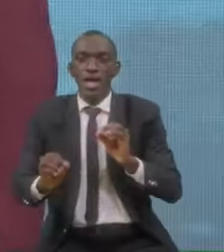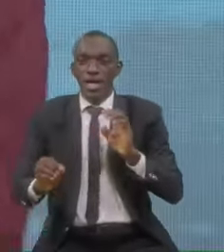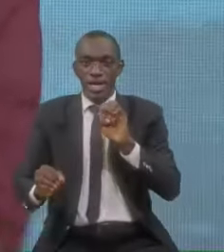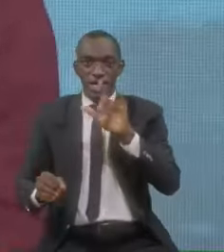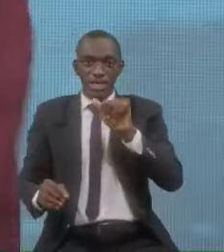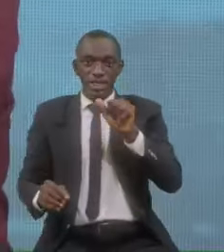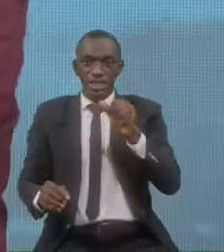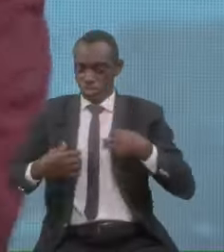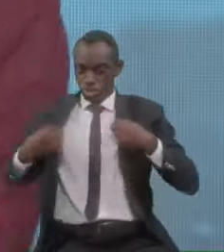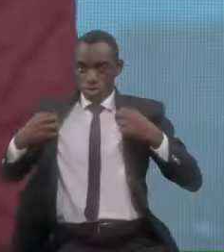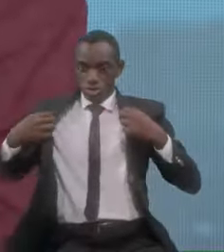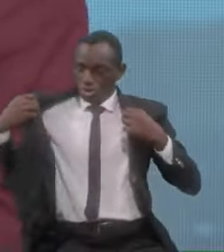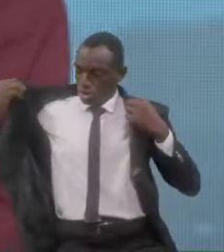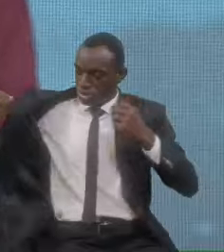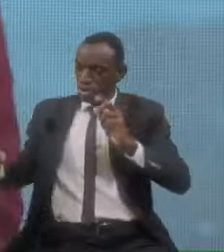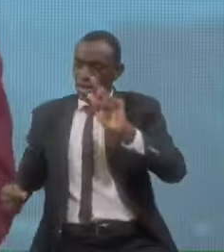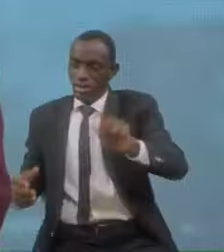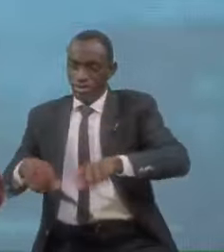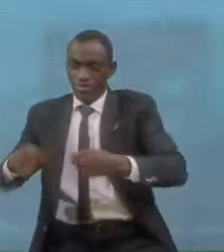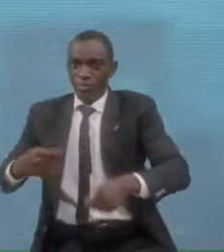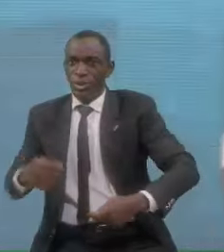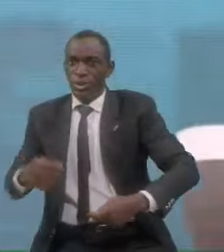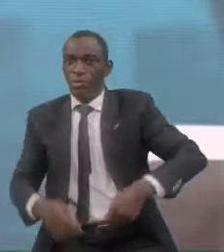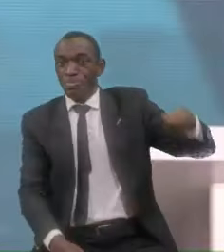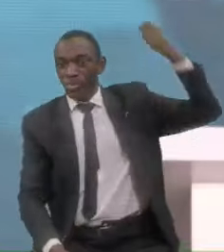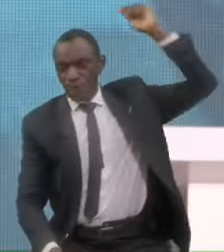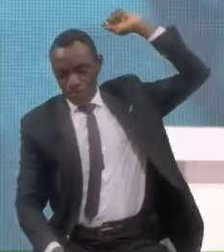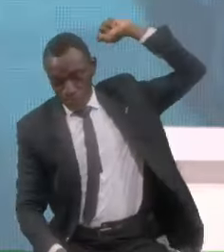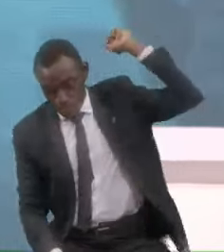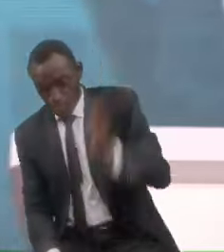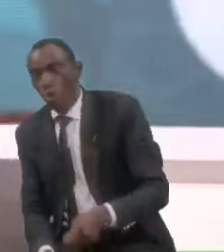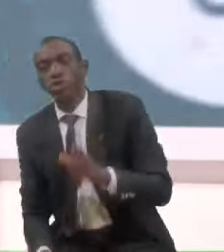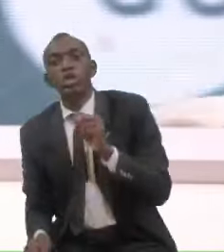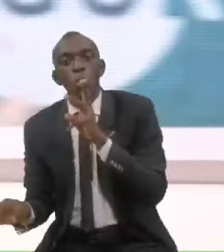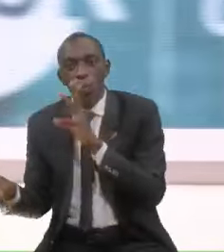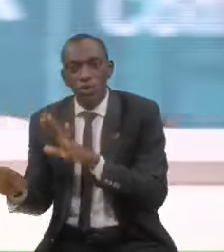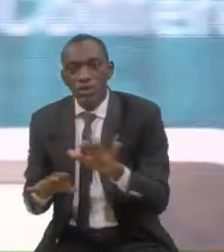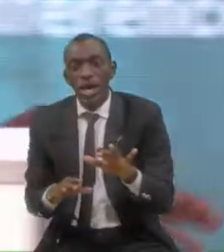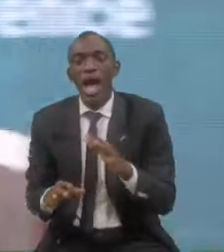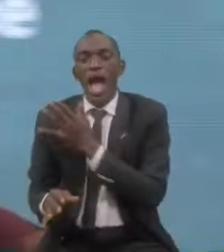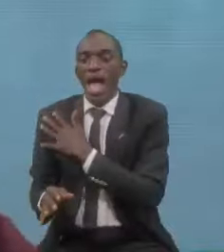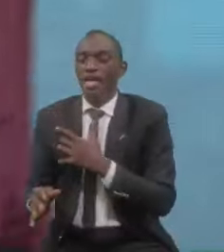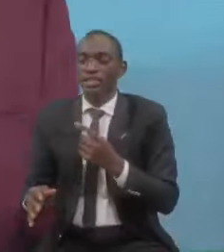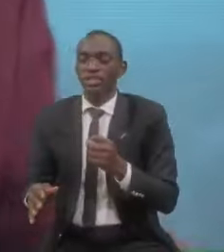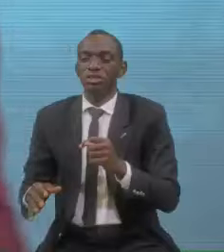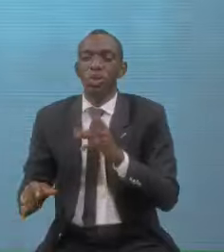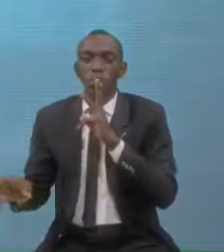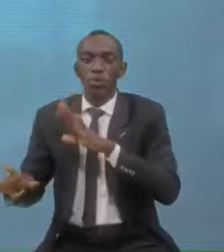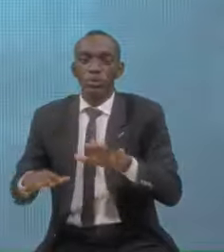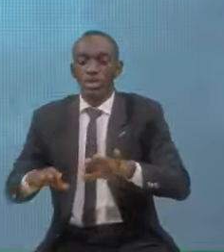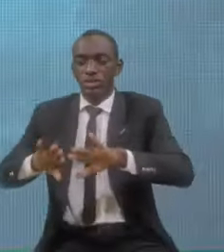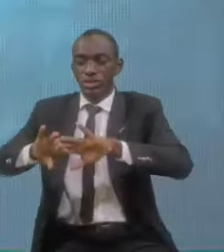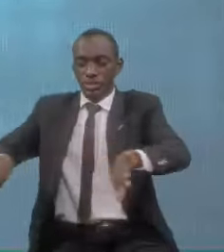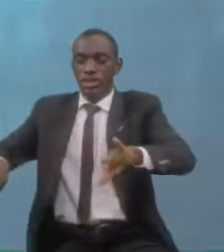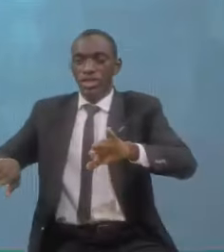smote Jordan. And he went over. And Elisha ran and